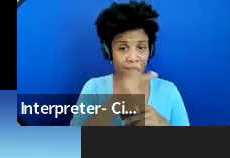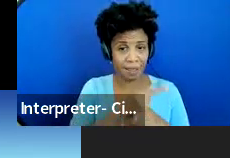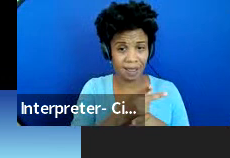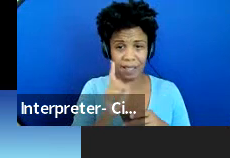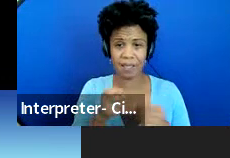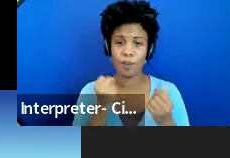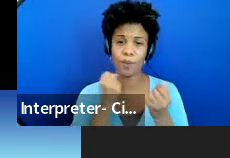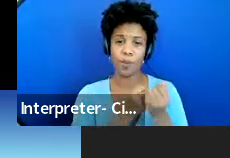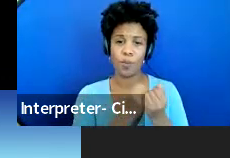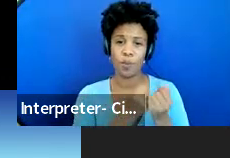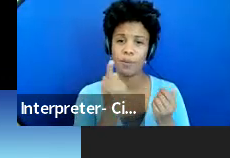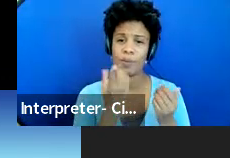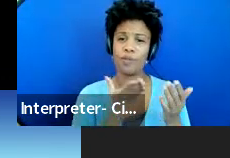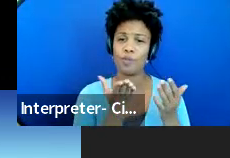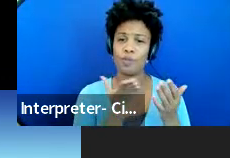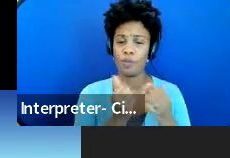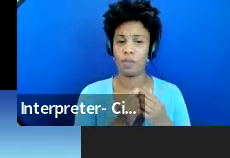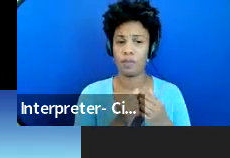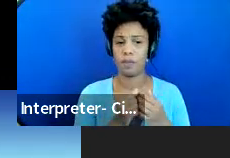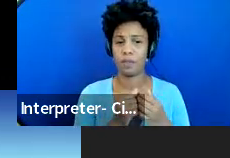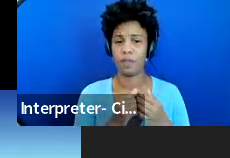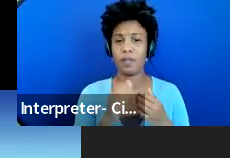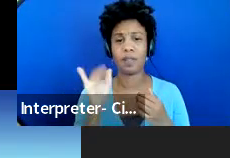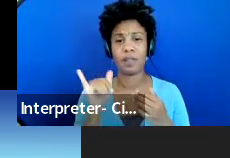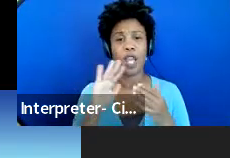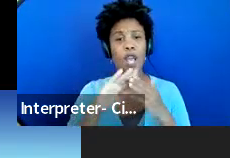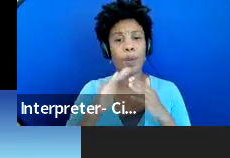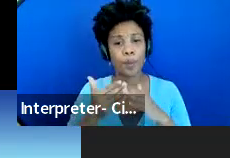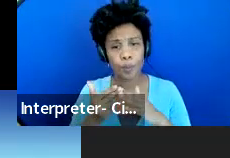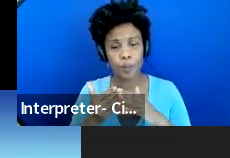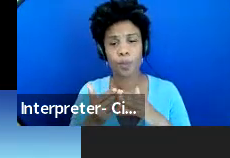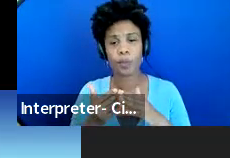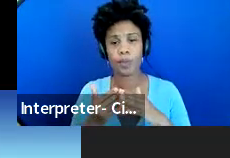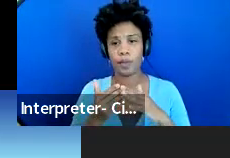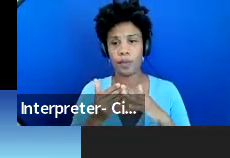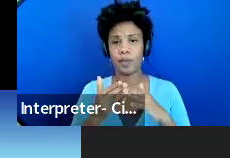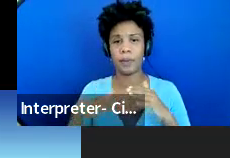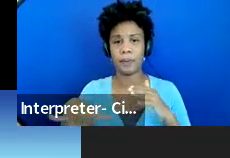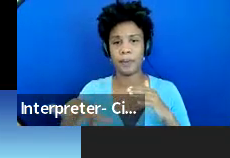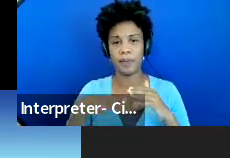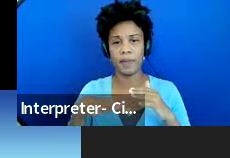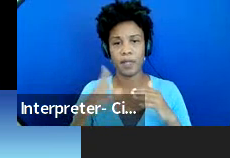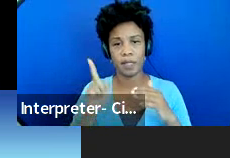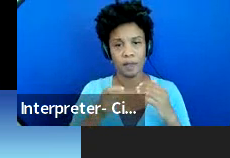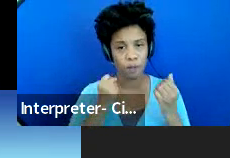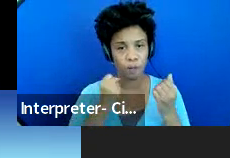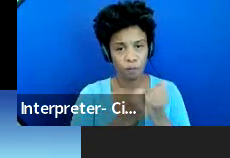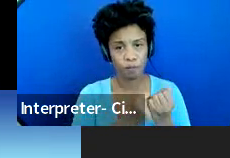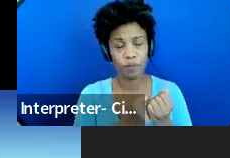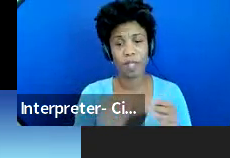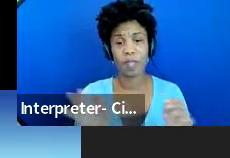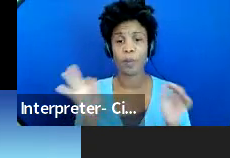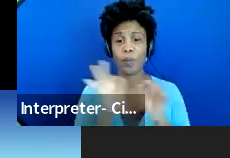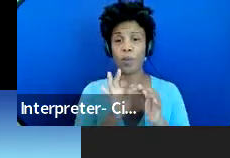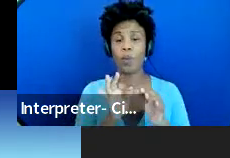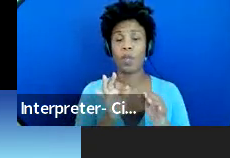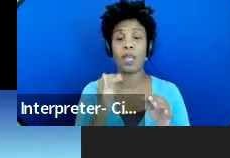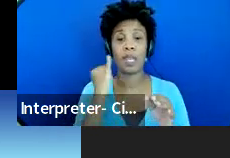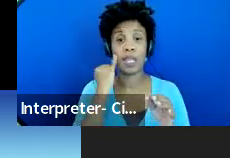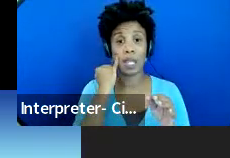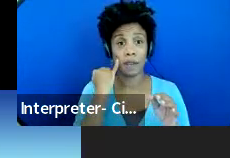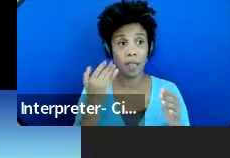the community-based level is something that is very critical, that would in fact limit their need, the need